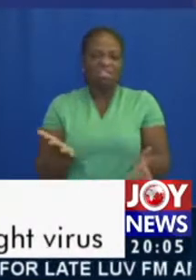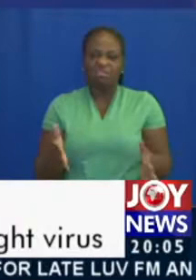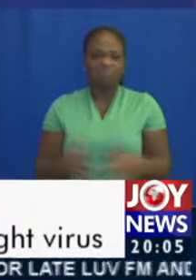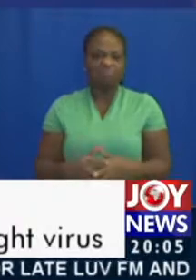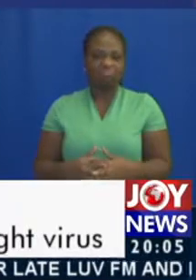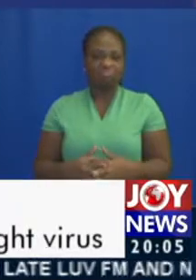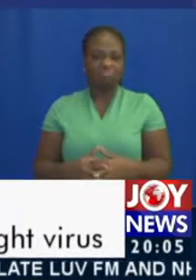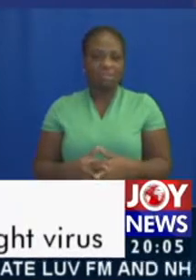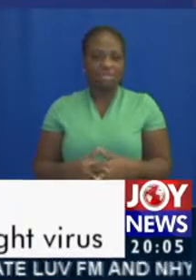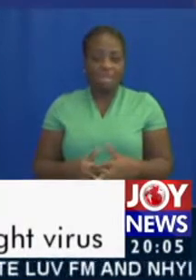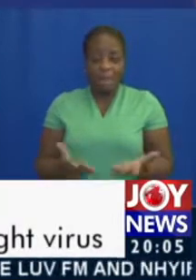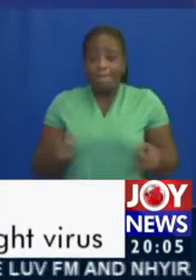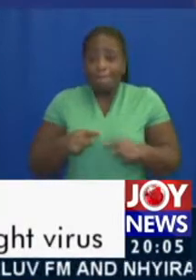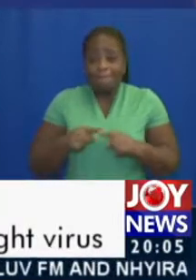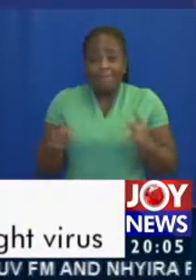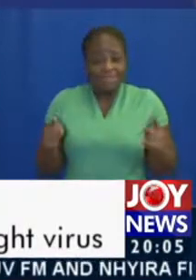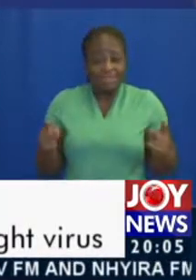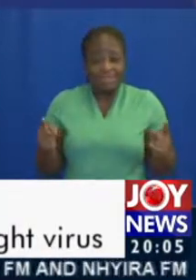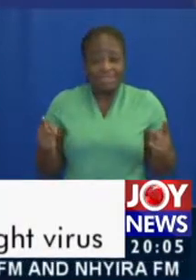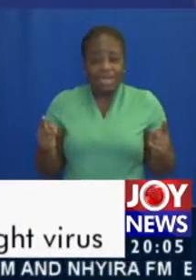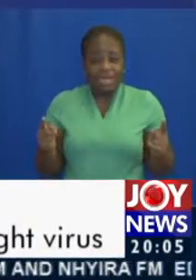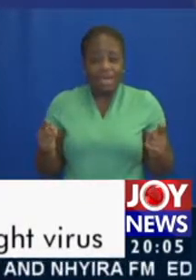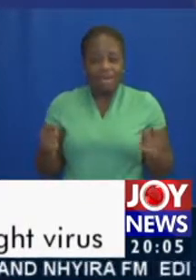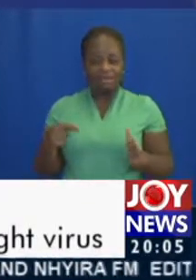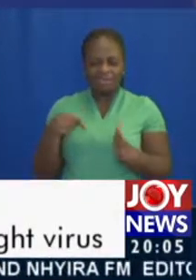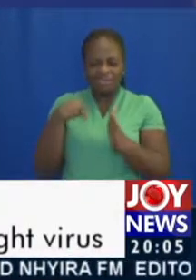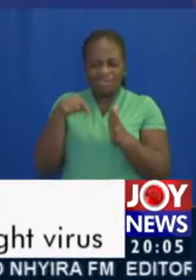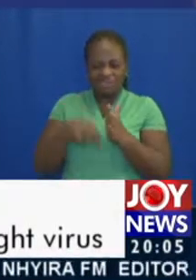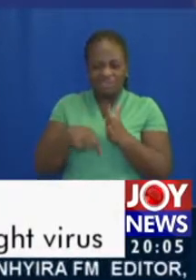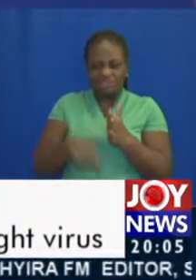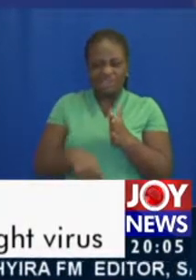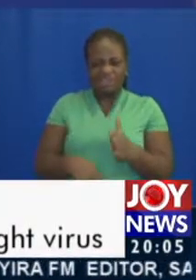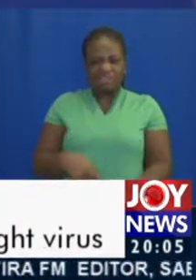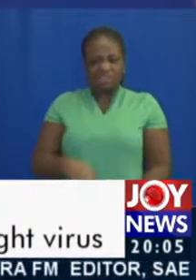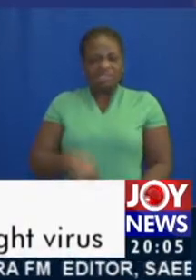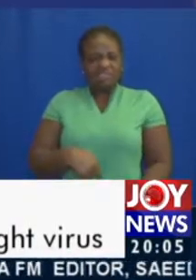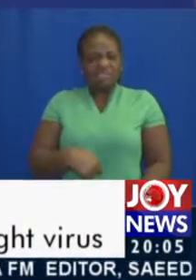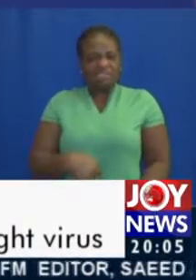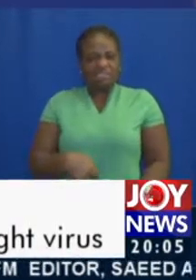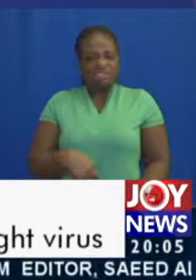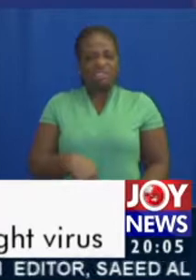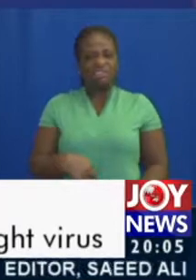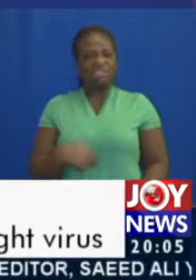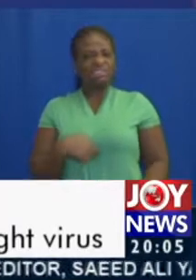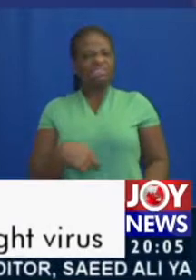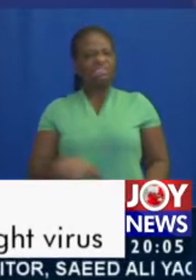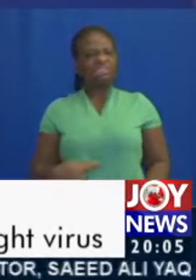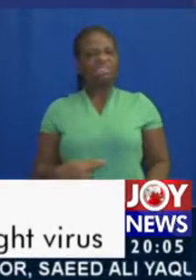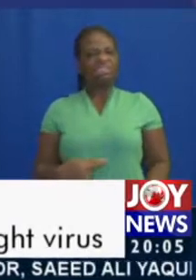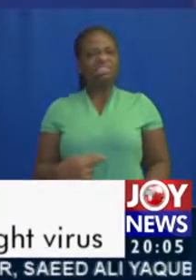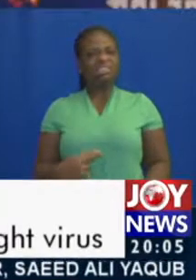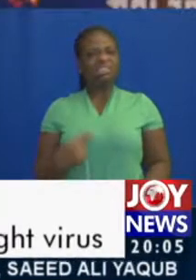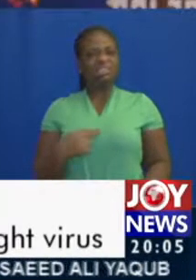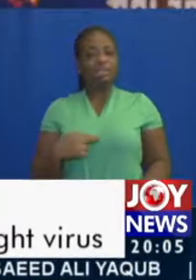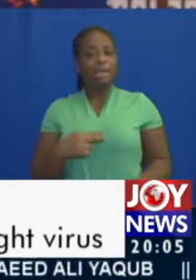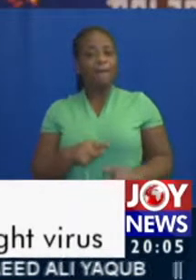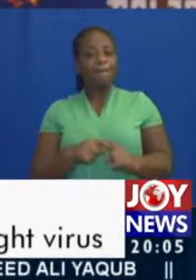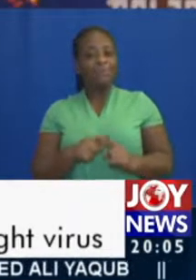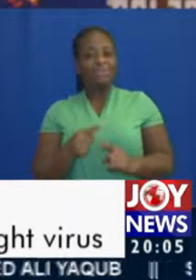There were nonetheless deeply regrettable, isolated incidents of violence, which I